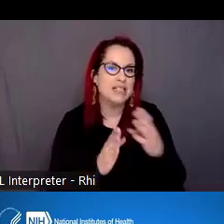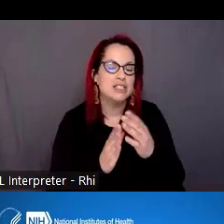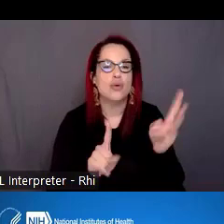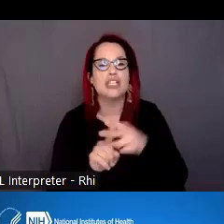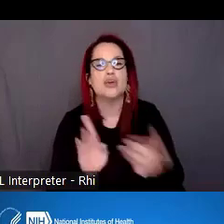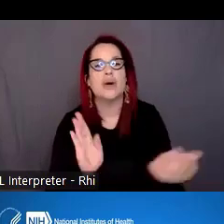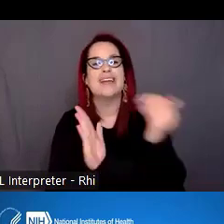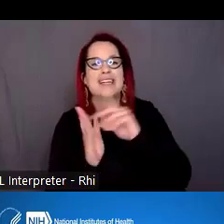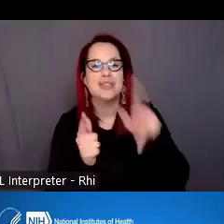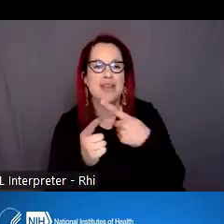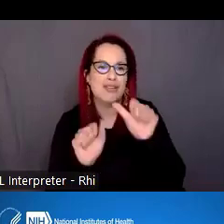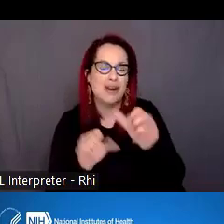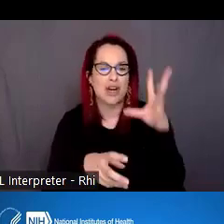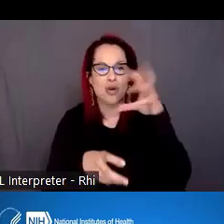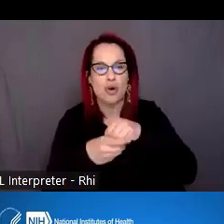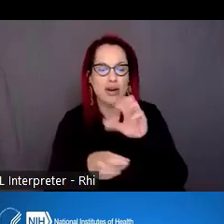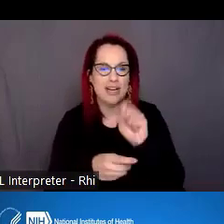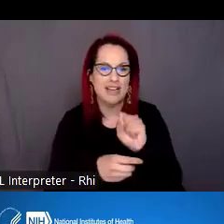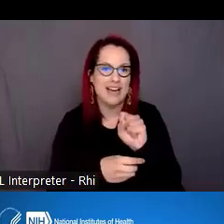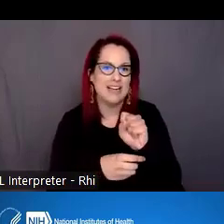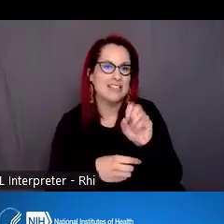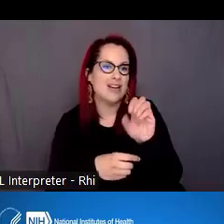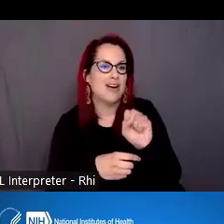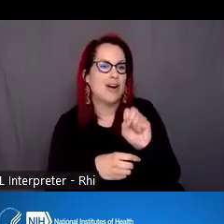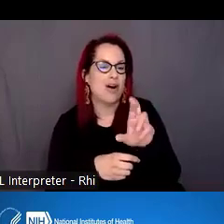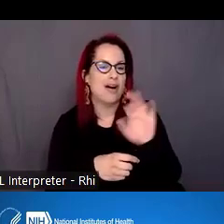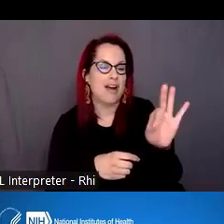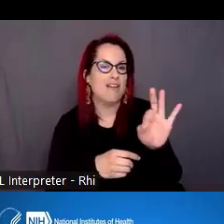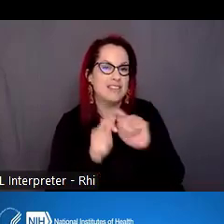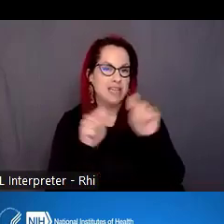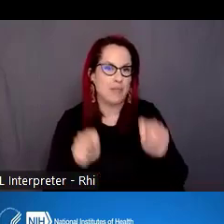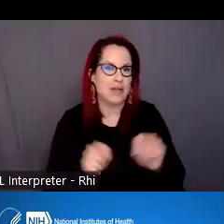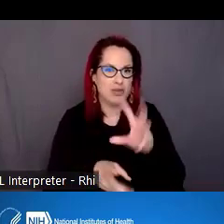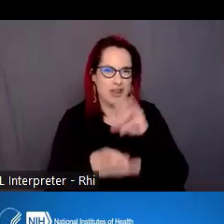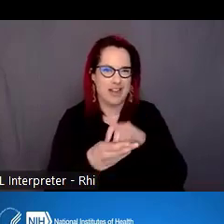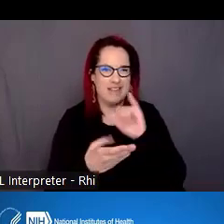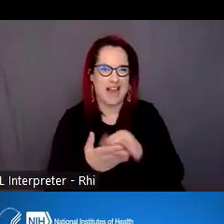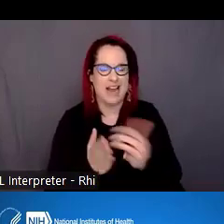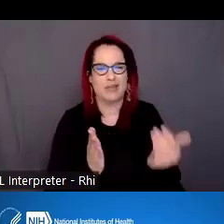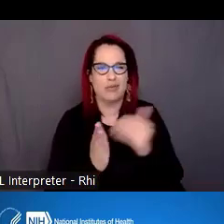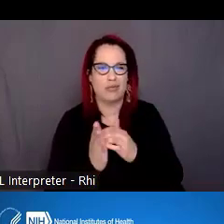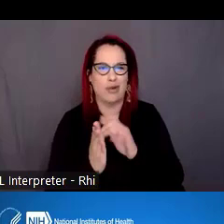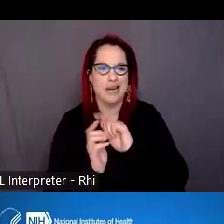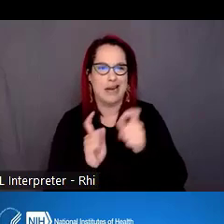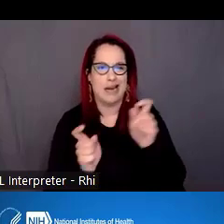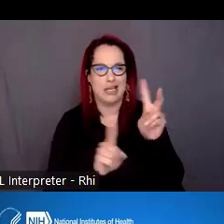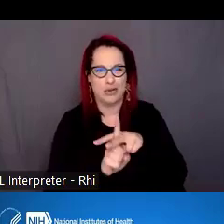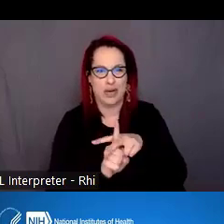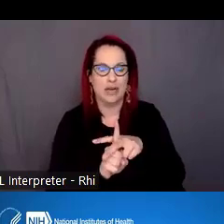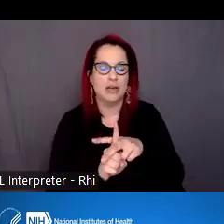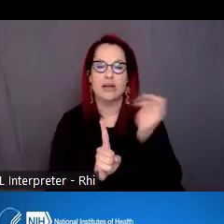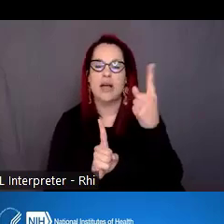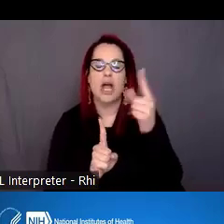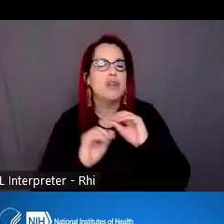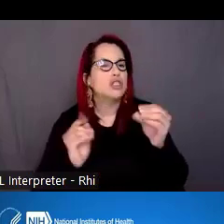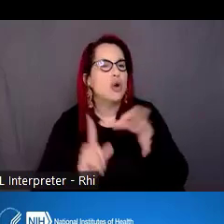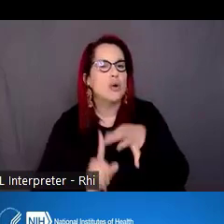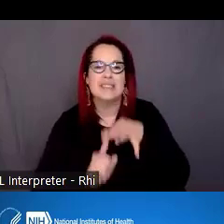SRF templates in that reissue. Again, there's no sort of leeway or exceptions. All of the